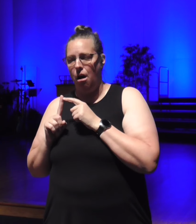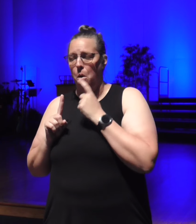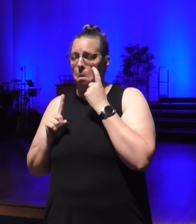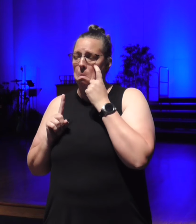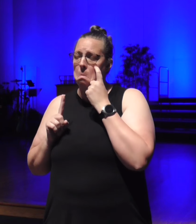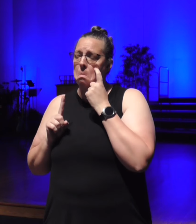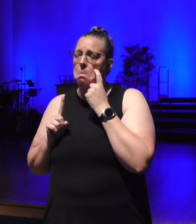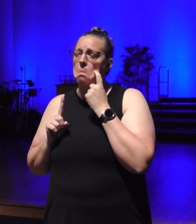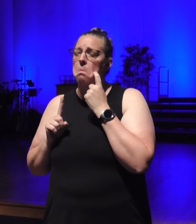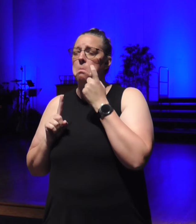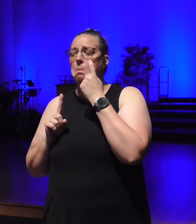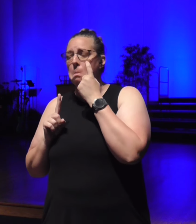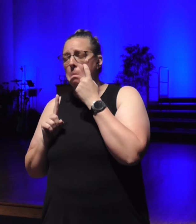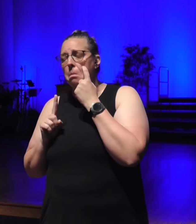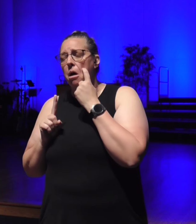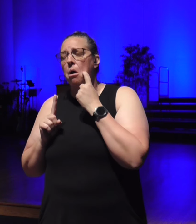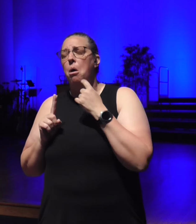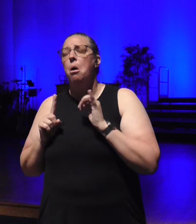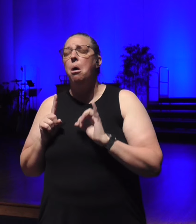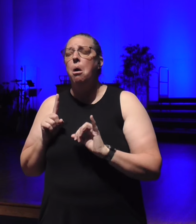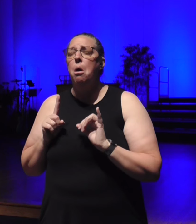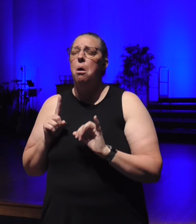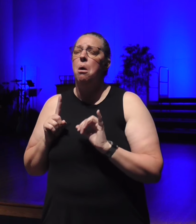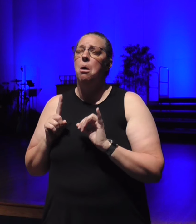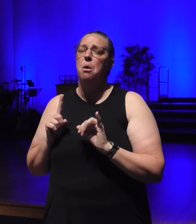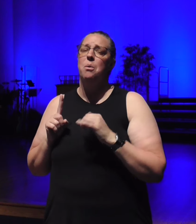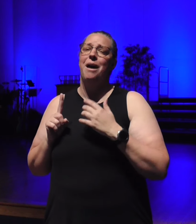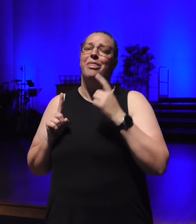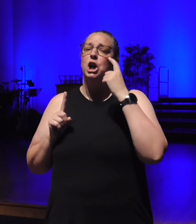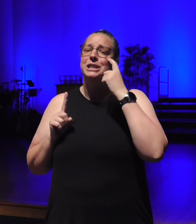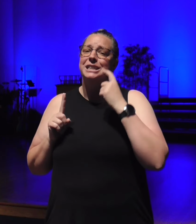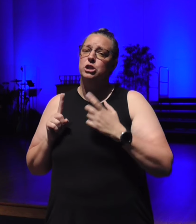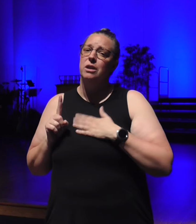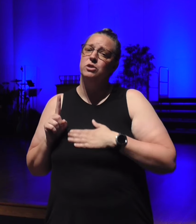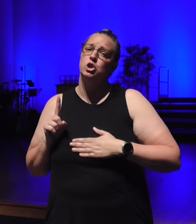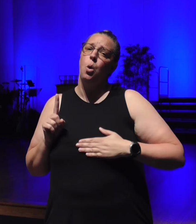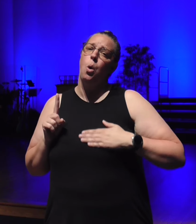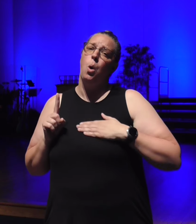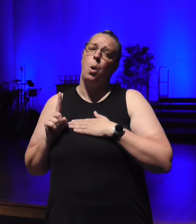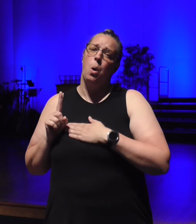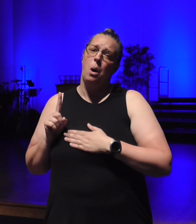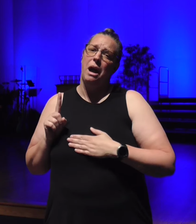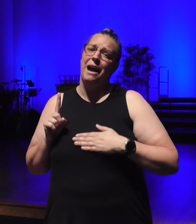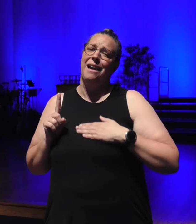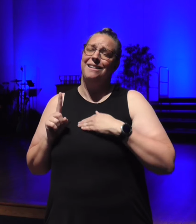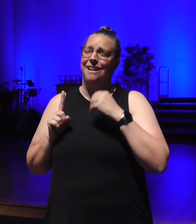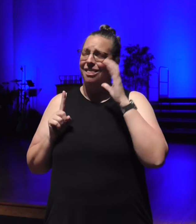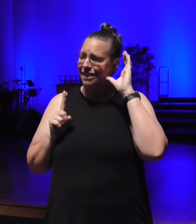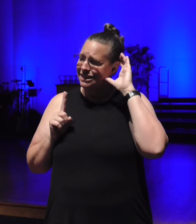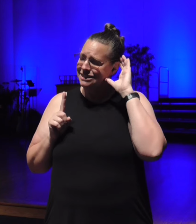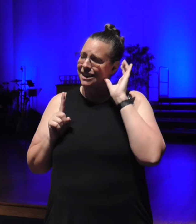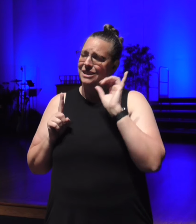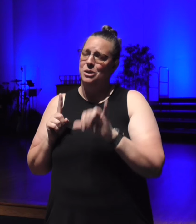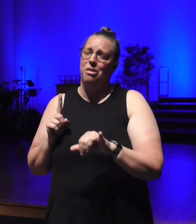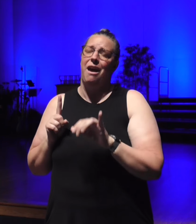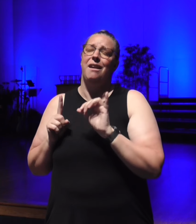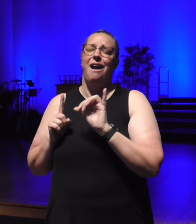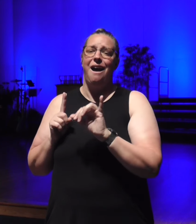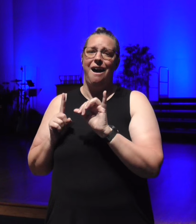says, oh, no, these are tears of joy. We are called to transmute and